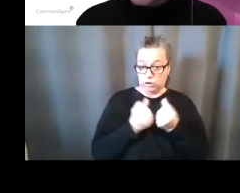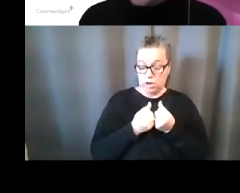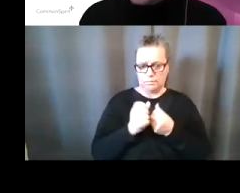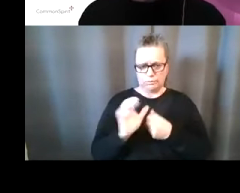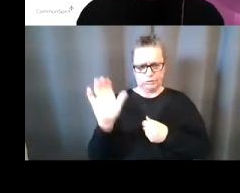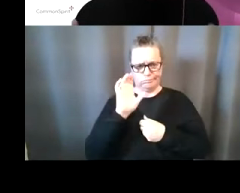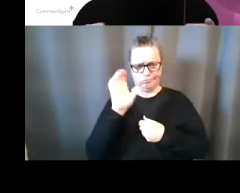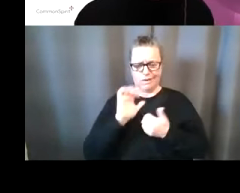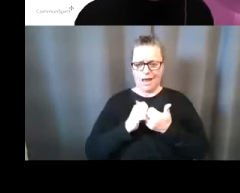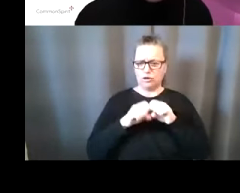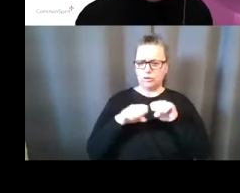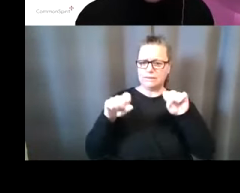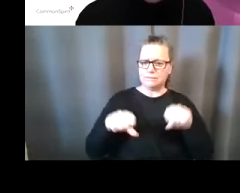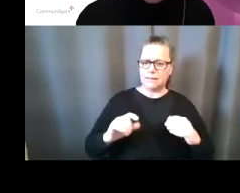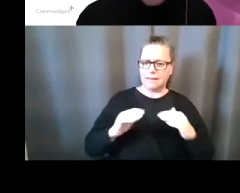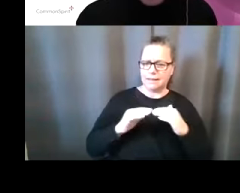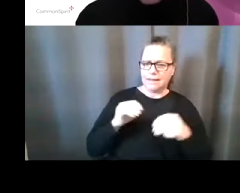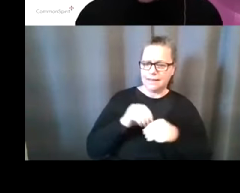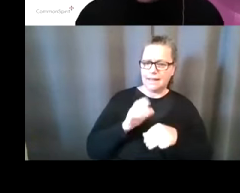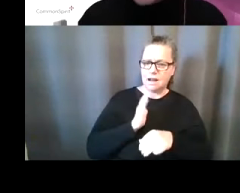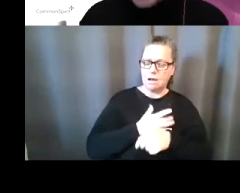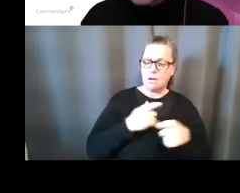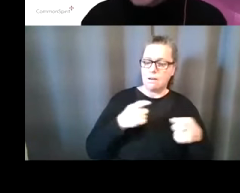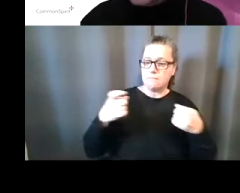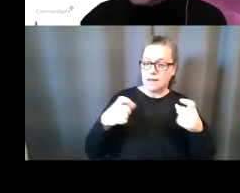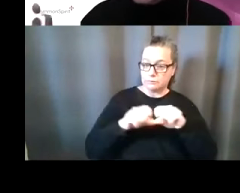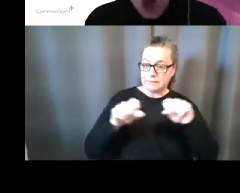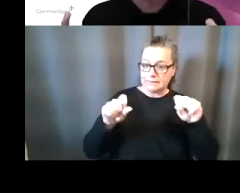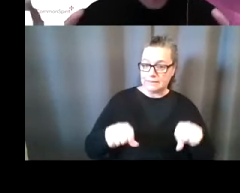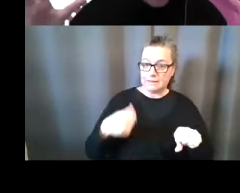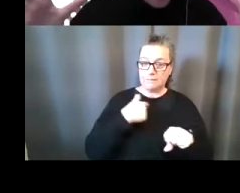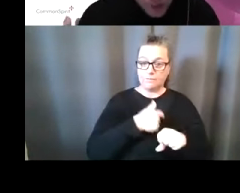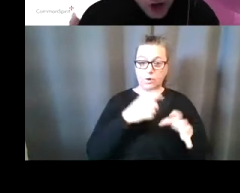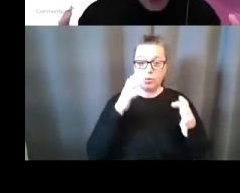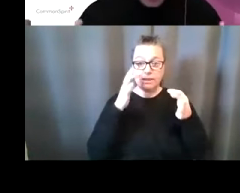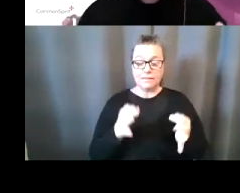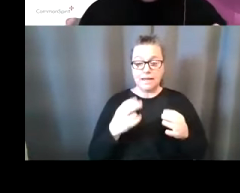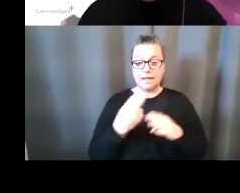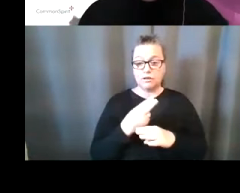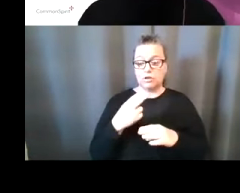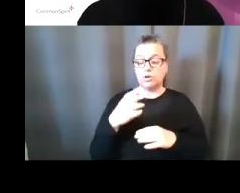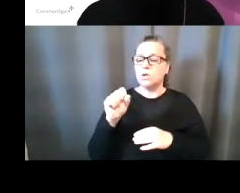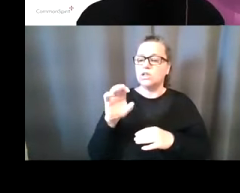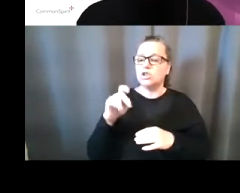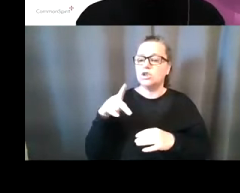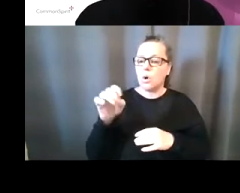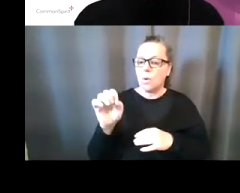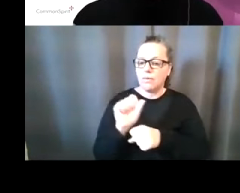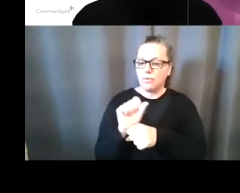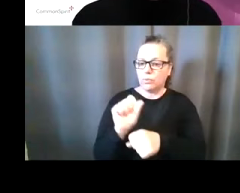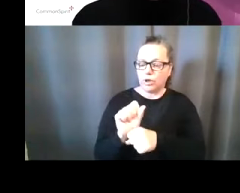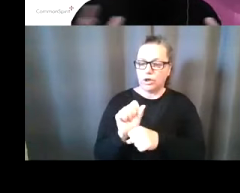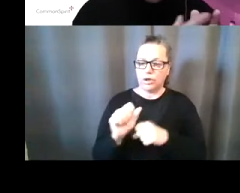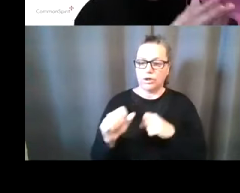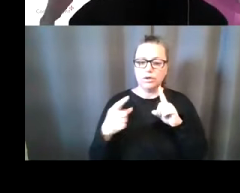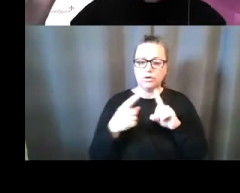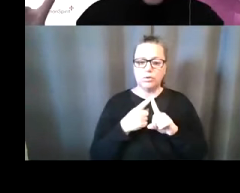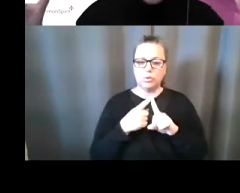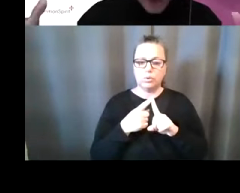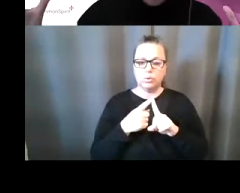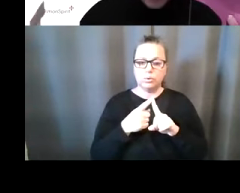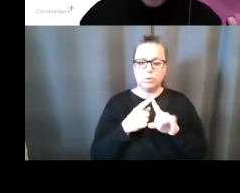systematize equity in our management system. We decided to scope the work of the workshop to